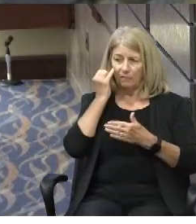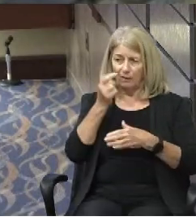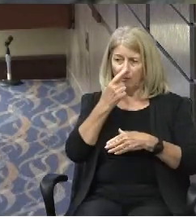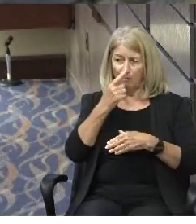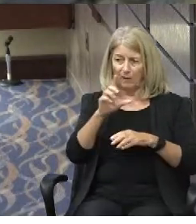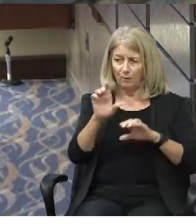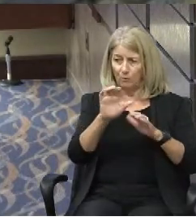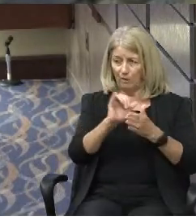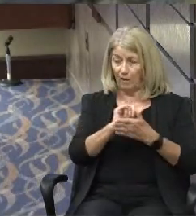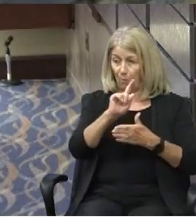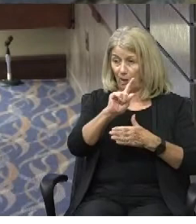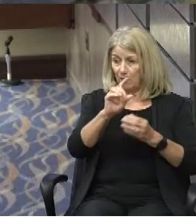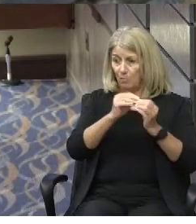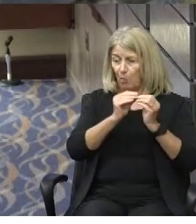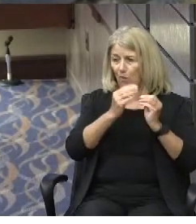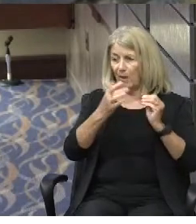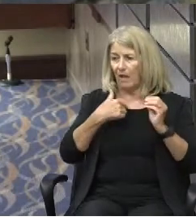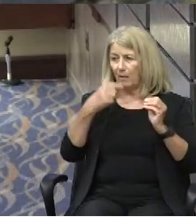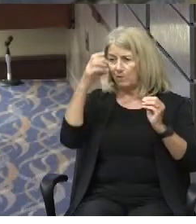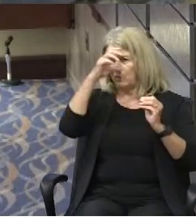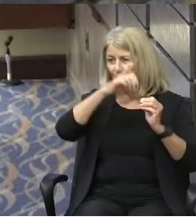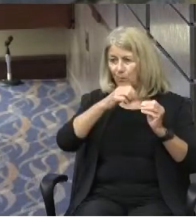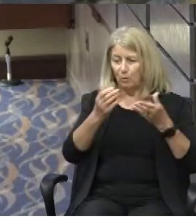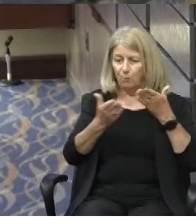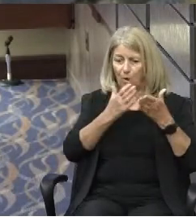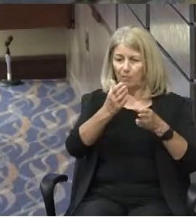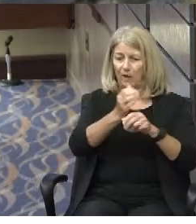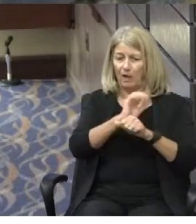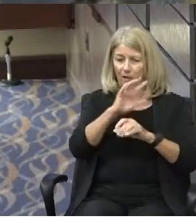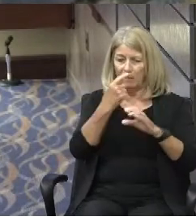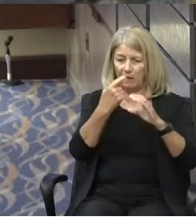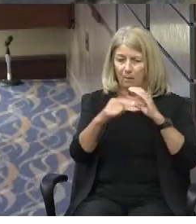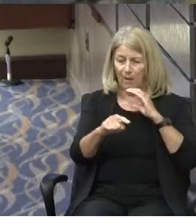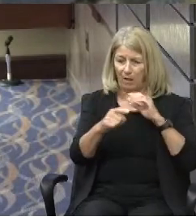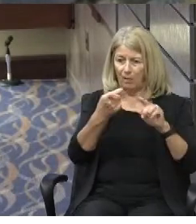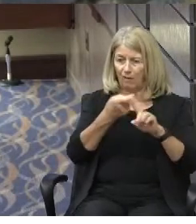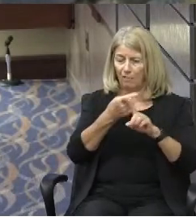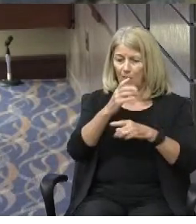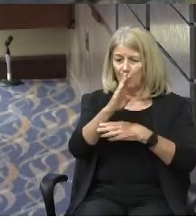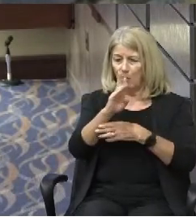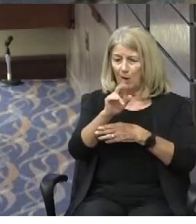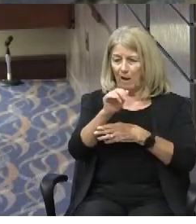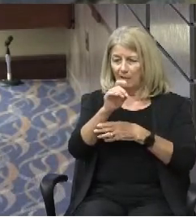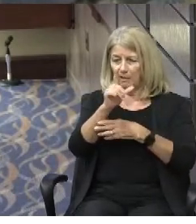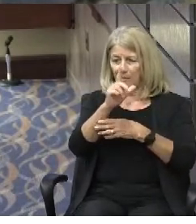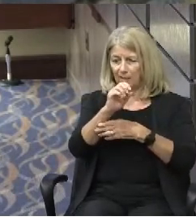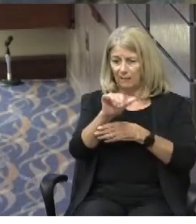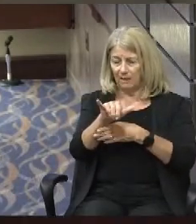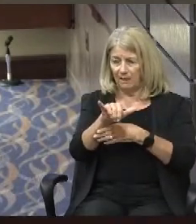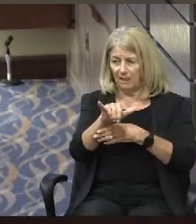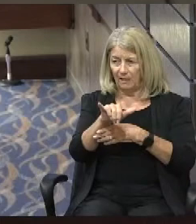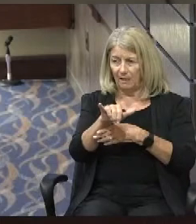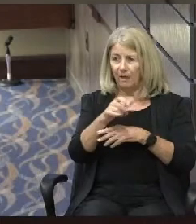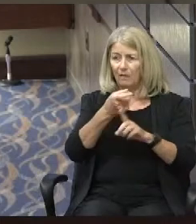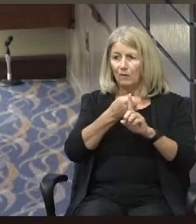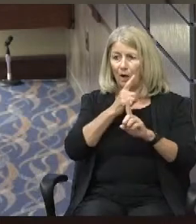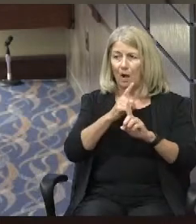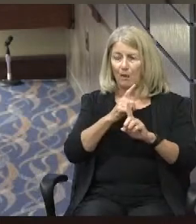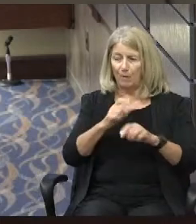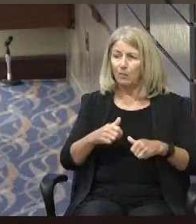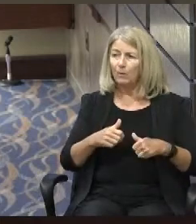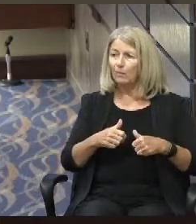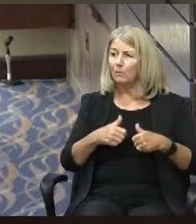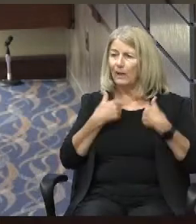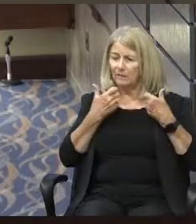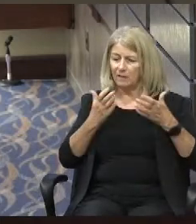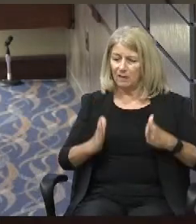thing. I'm assuming you probably received this email from Bradley via a resident, but one of my residents sent